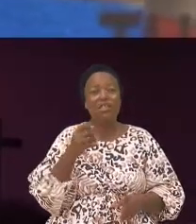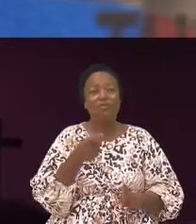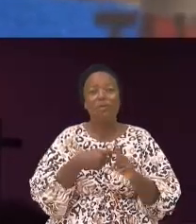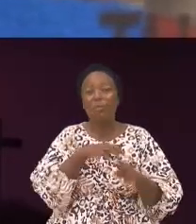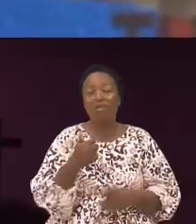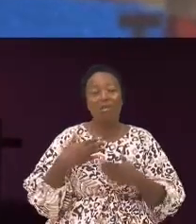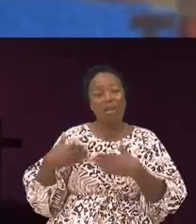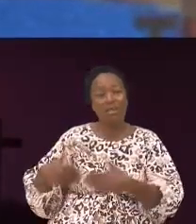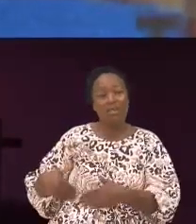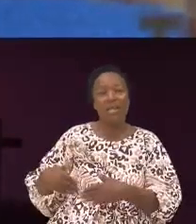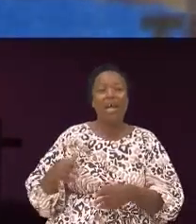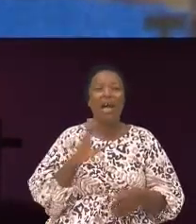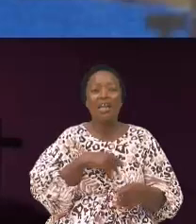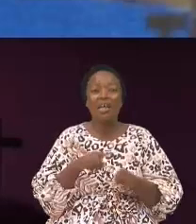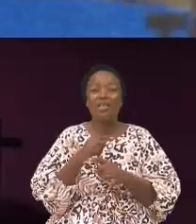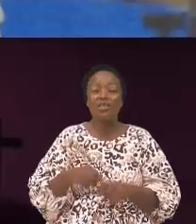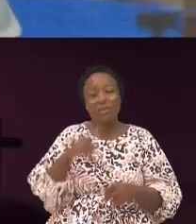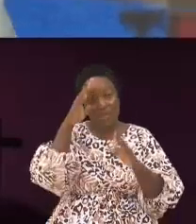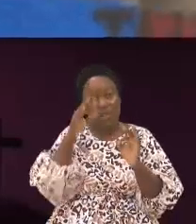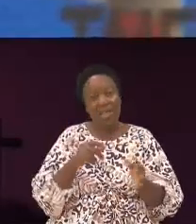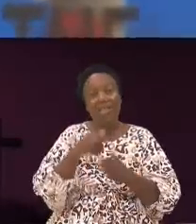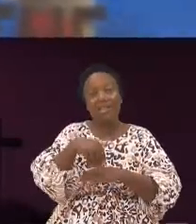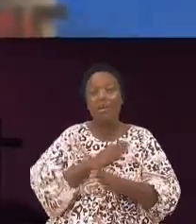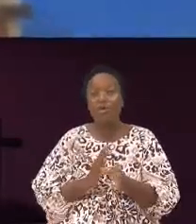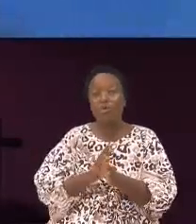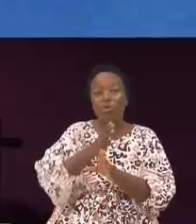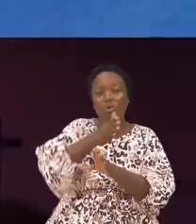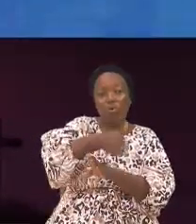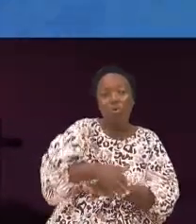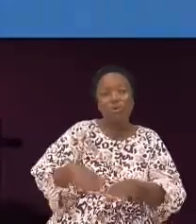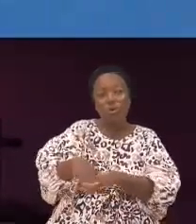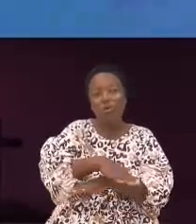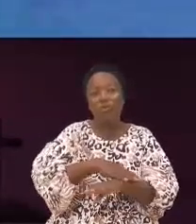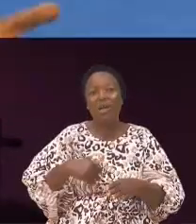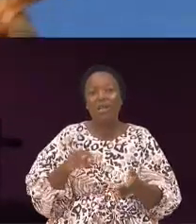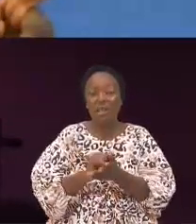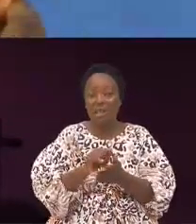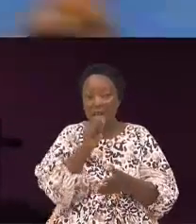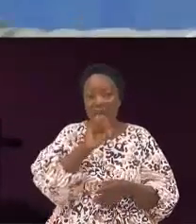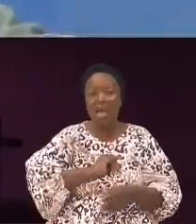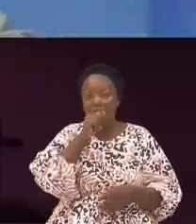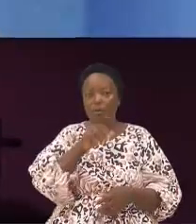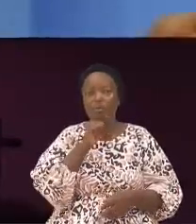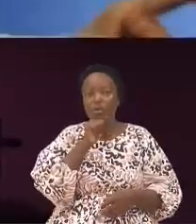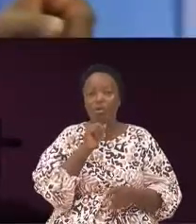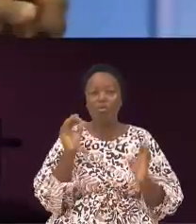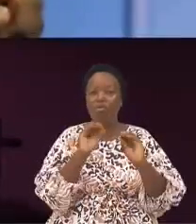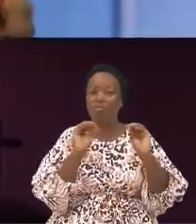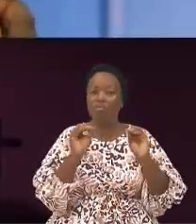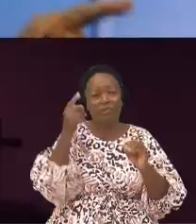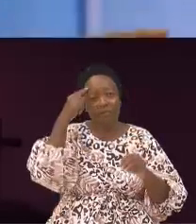lives forever. He is on another side. And as you decide tonight, and you cross over, I'm no more